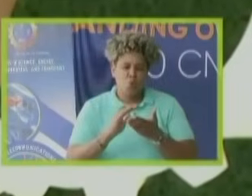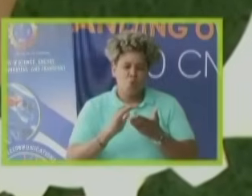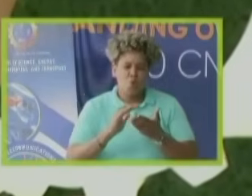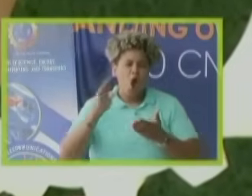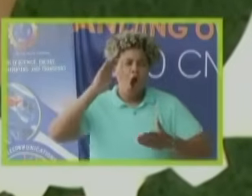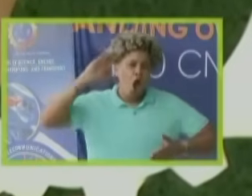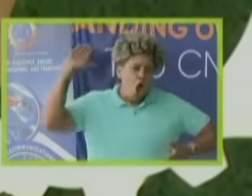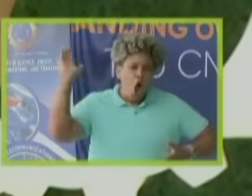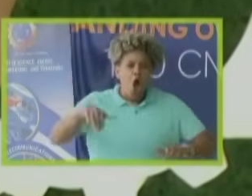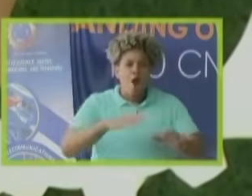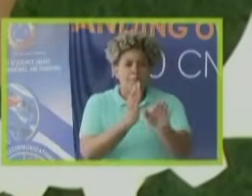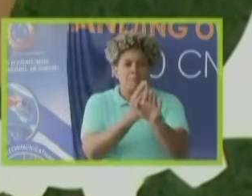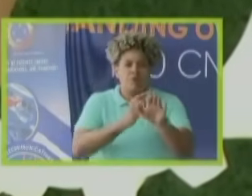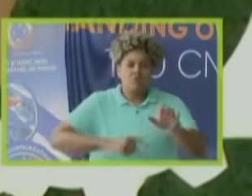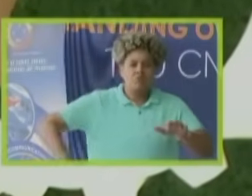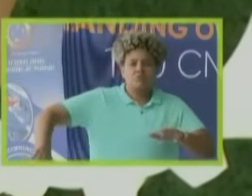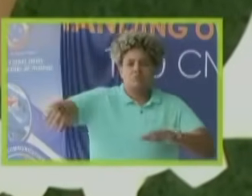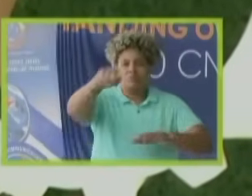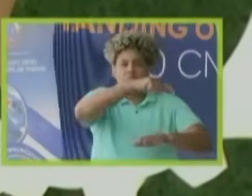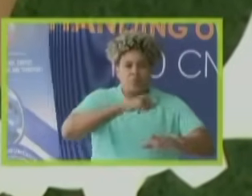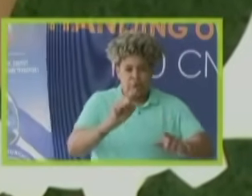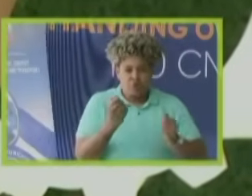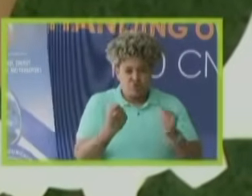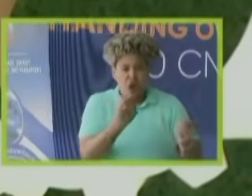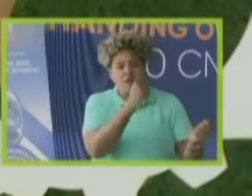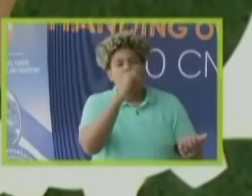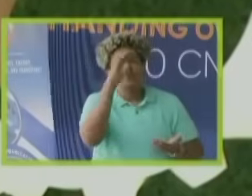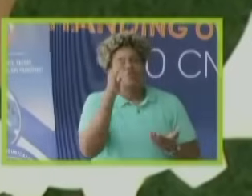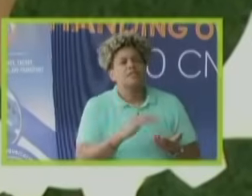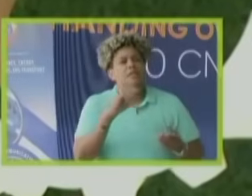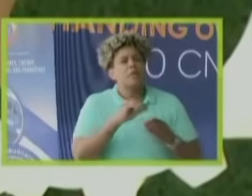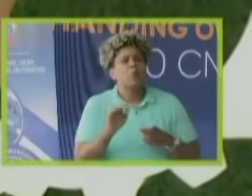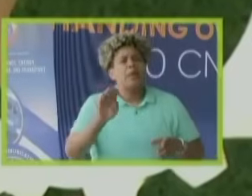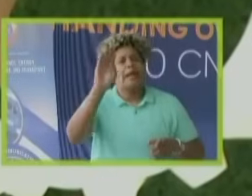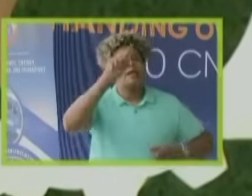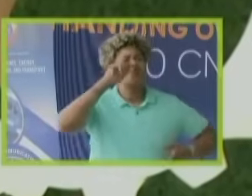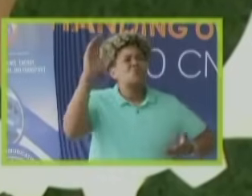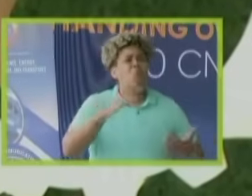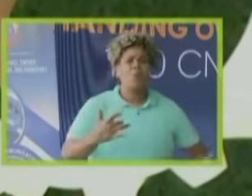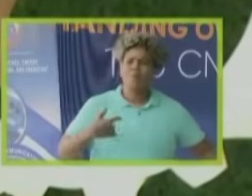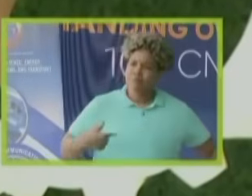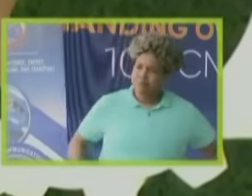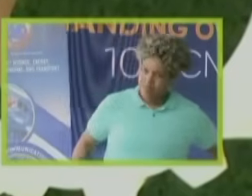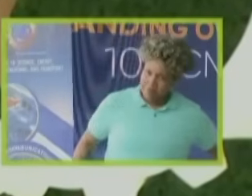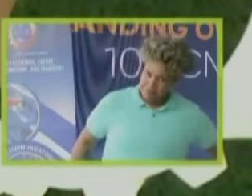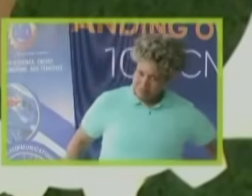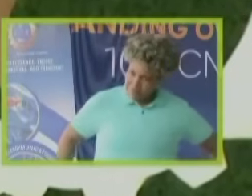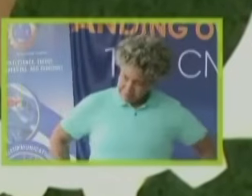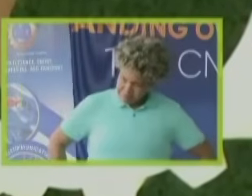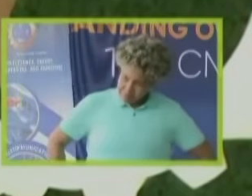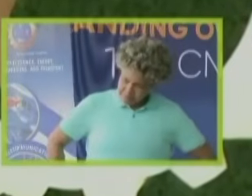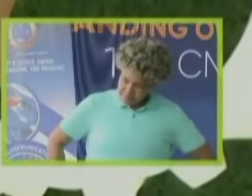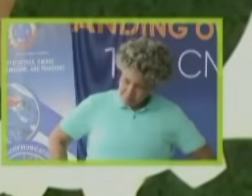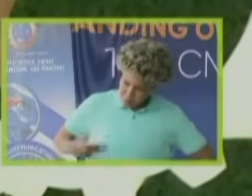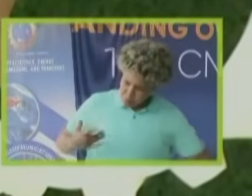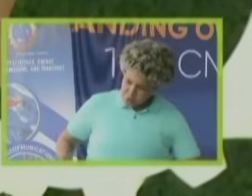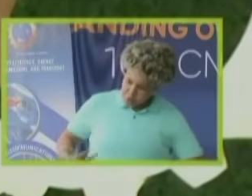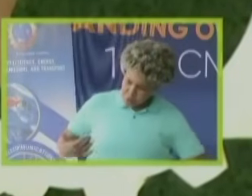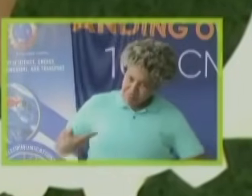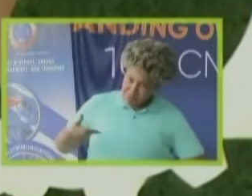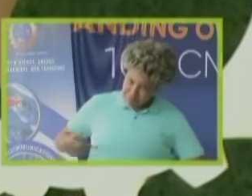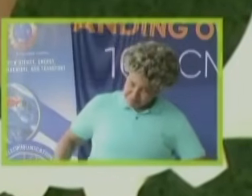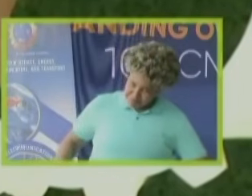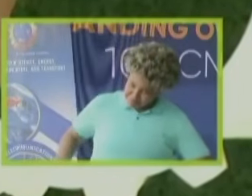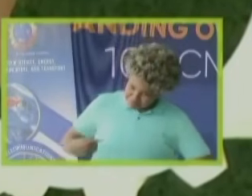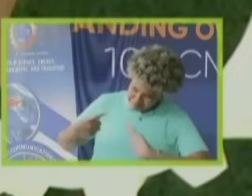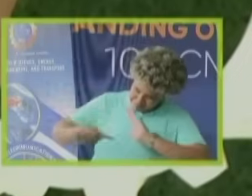all routes, including the hill routes, where we had a few buses. That